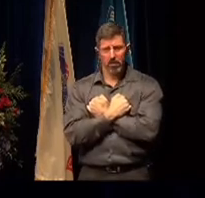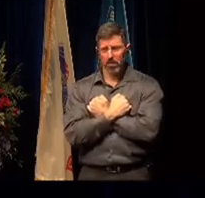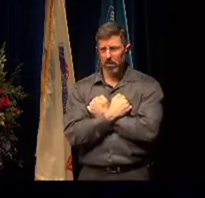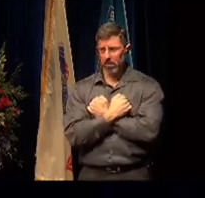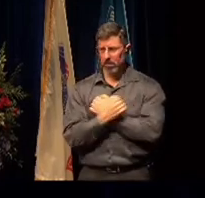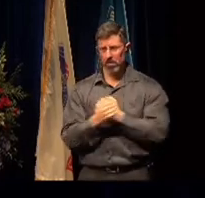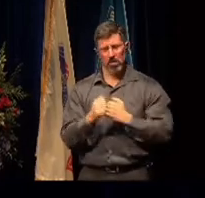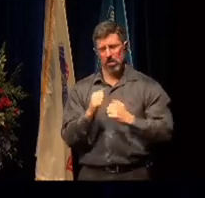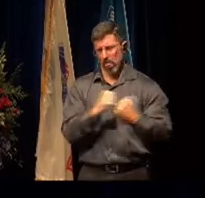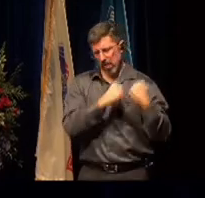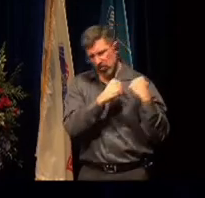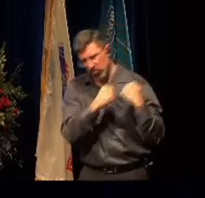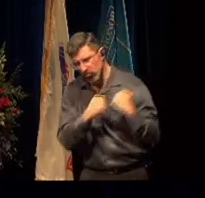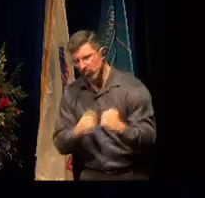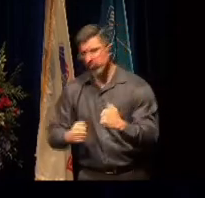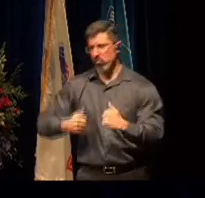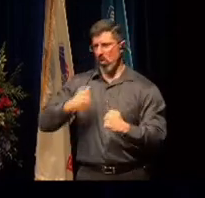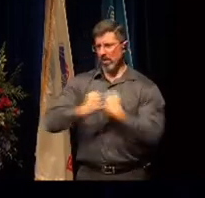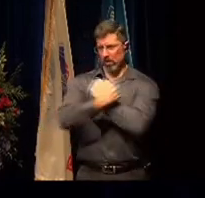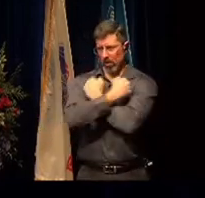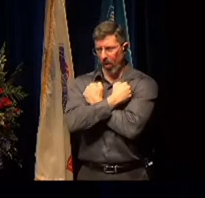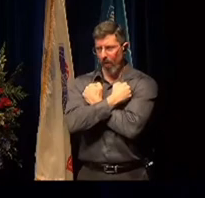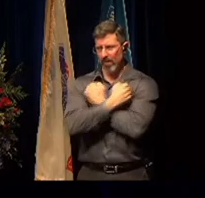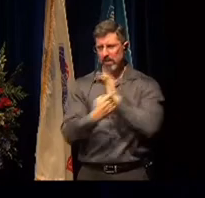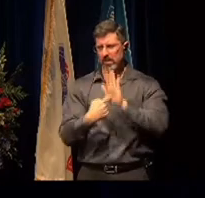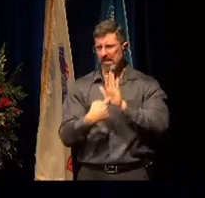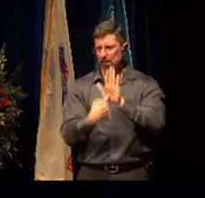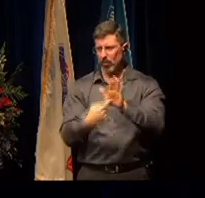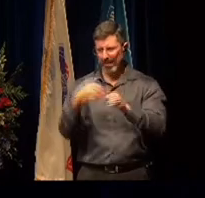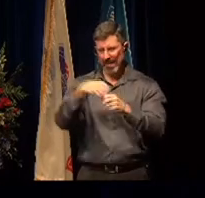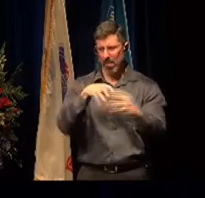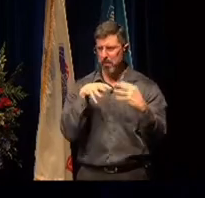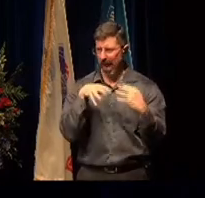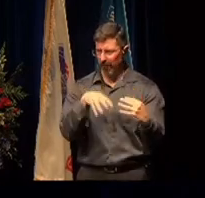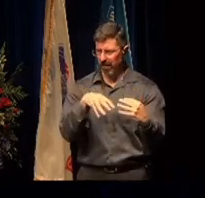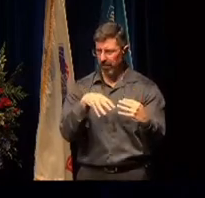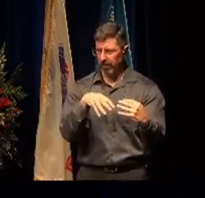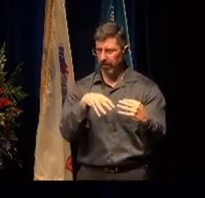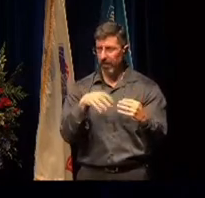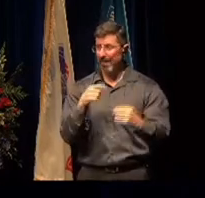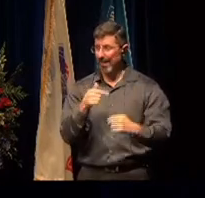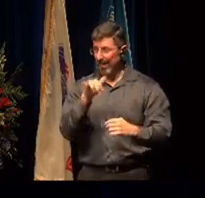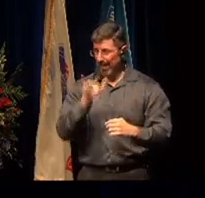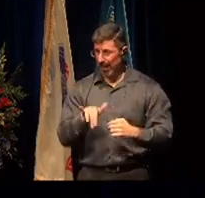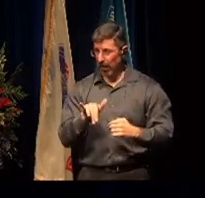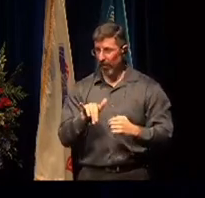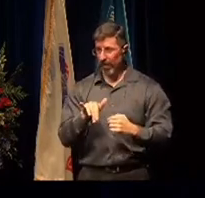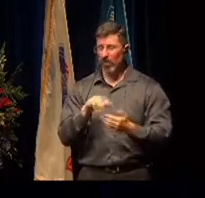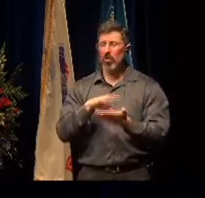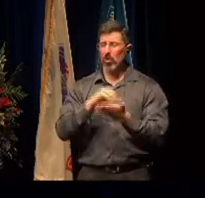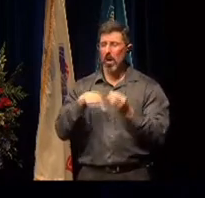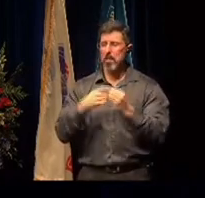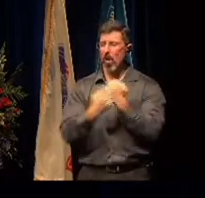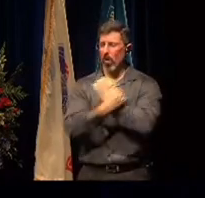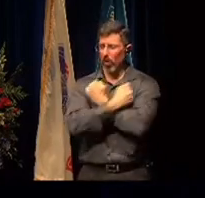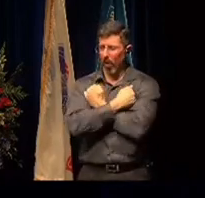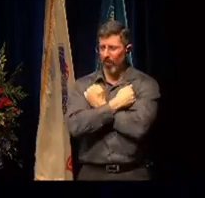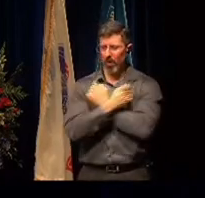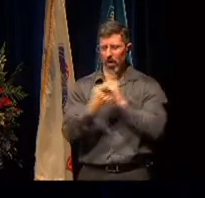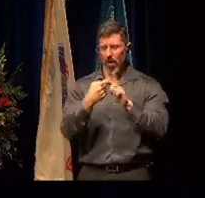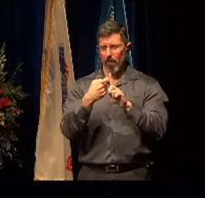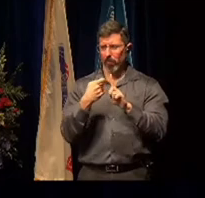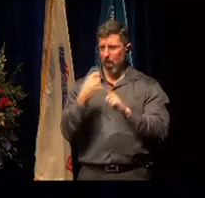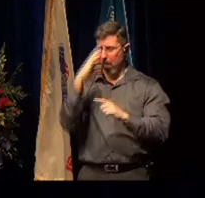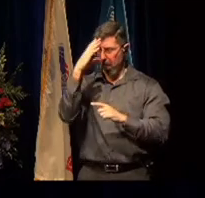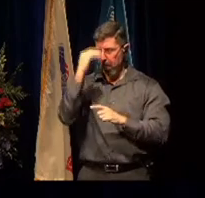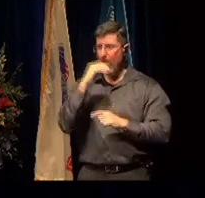battlefield. Gary learned what it means to truly love another human being from a 15-year-old Vietnamese boy who,